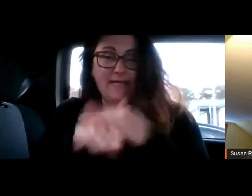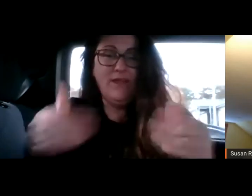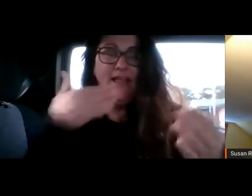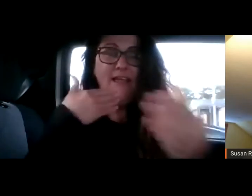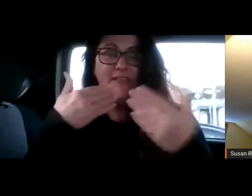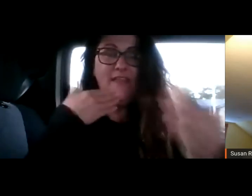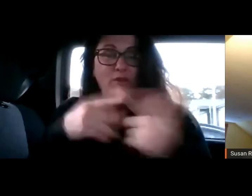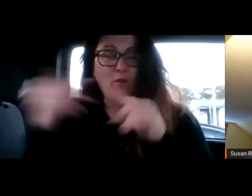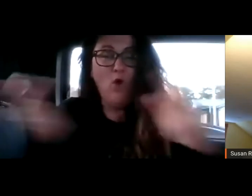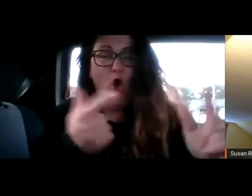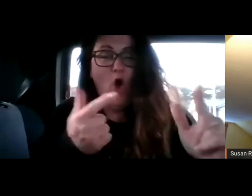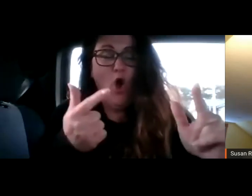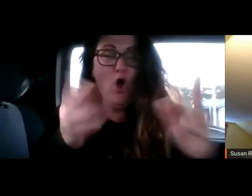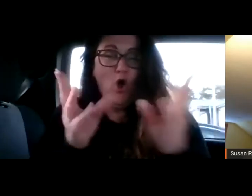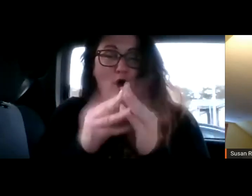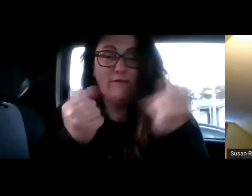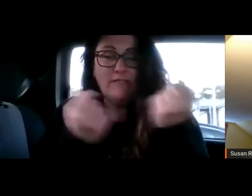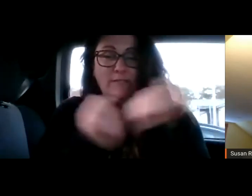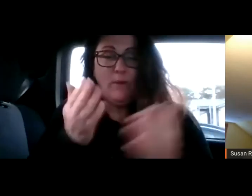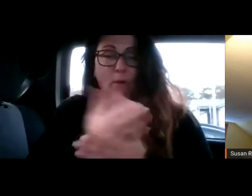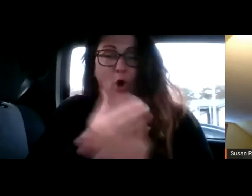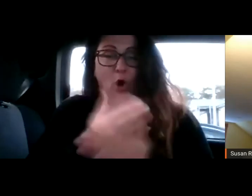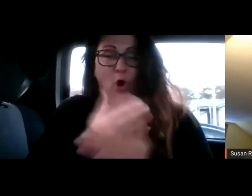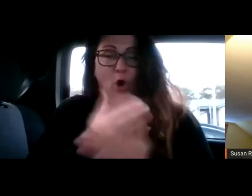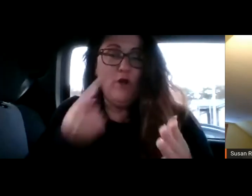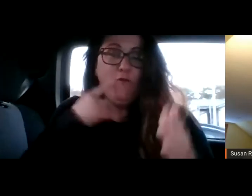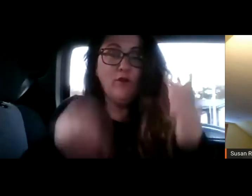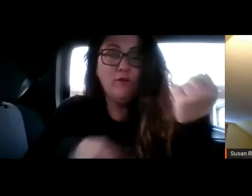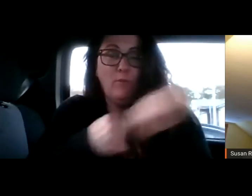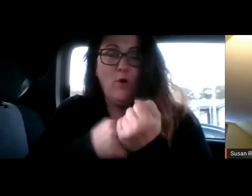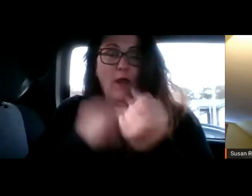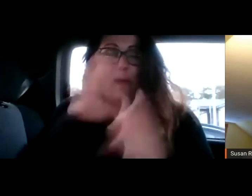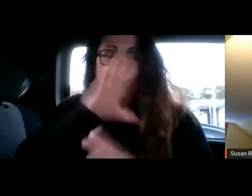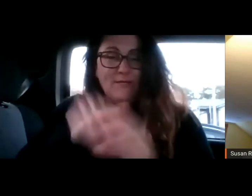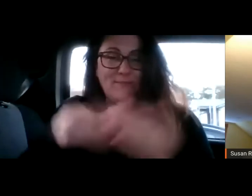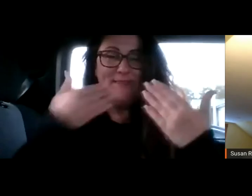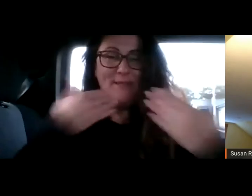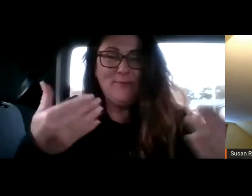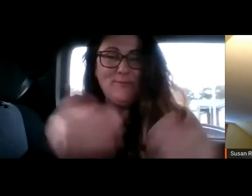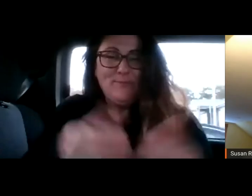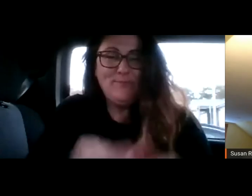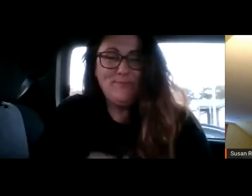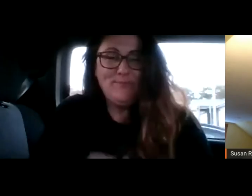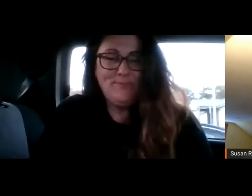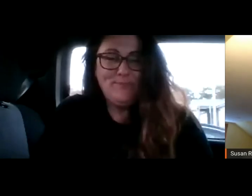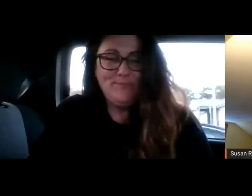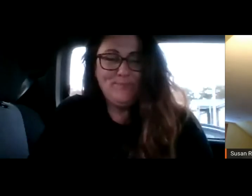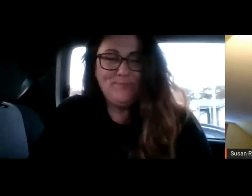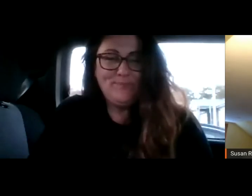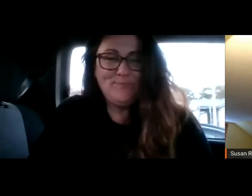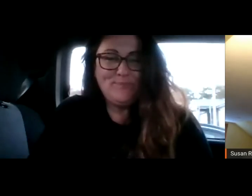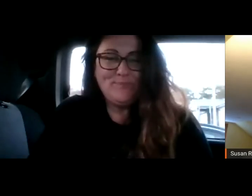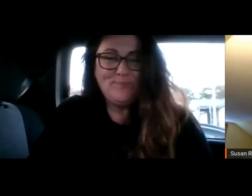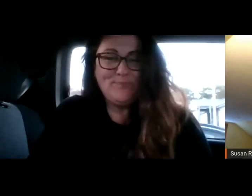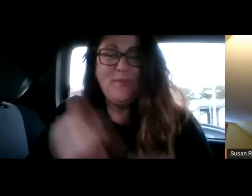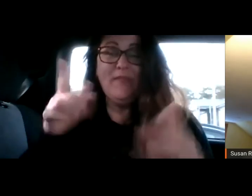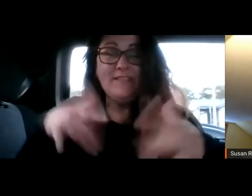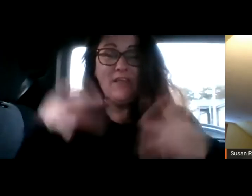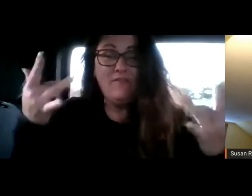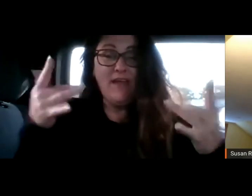of our conference sponsors and partners for their support and participation. This event is being live captioned